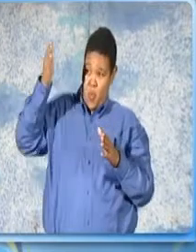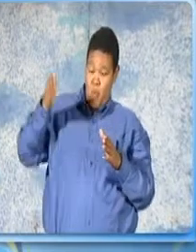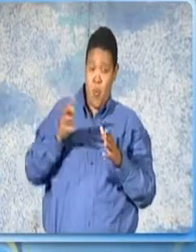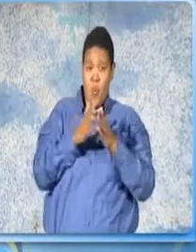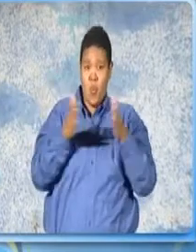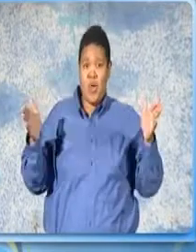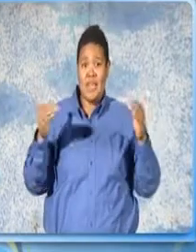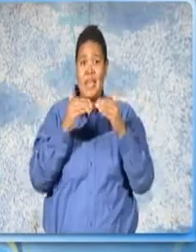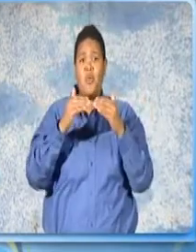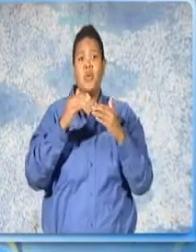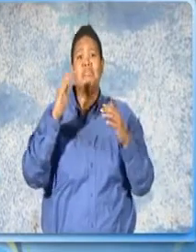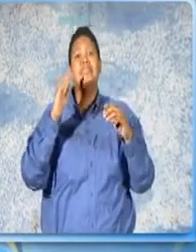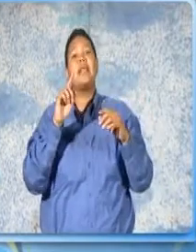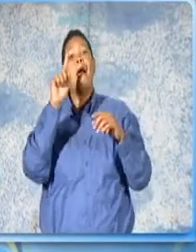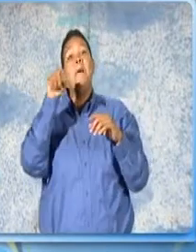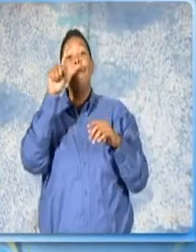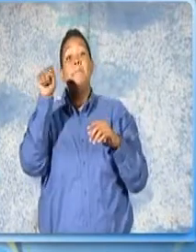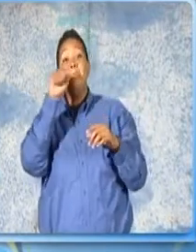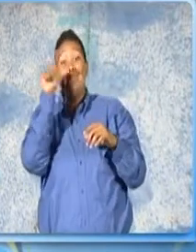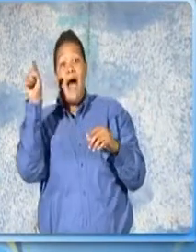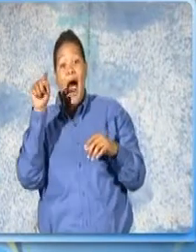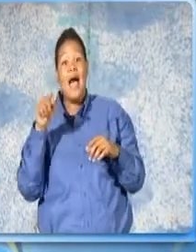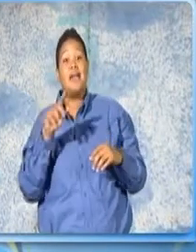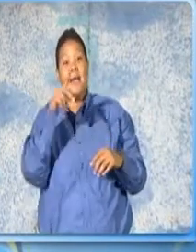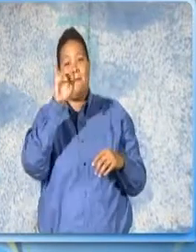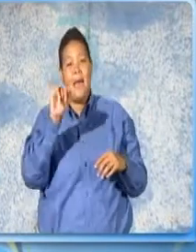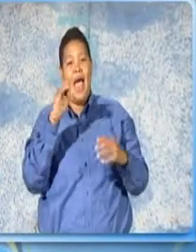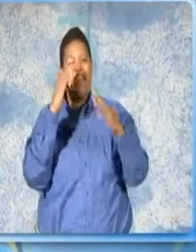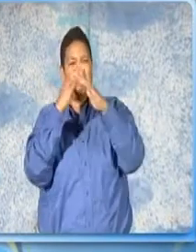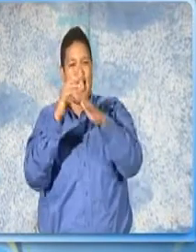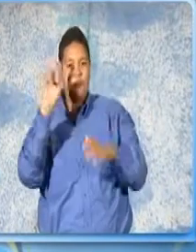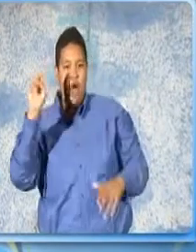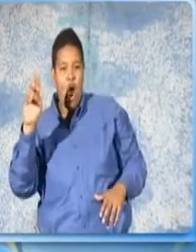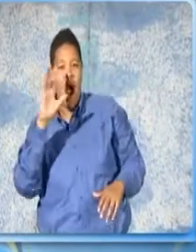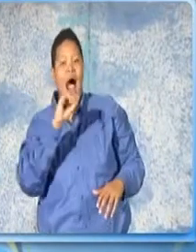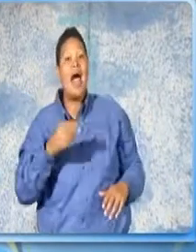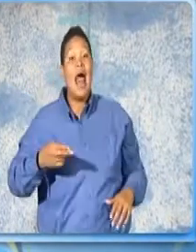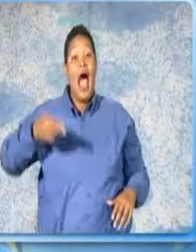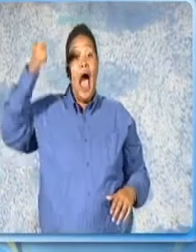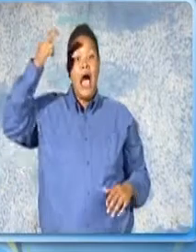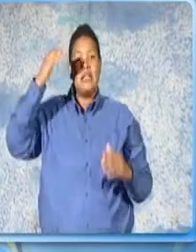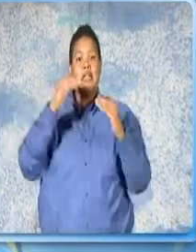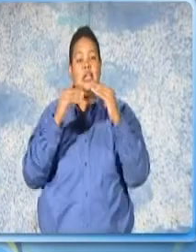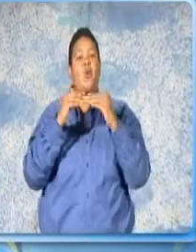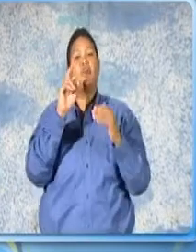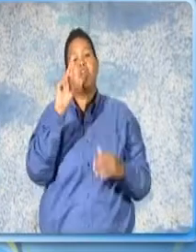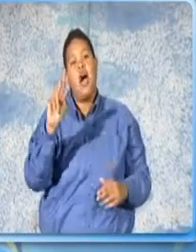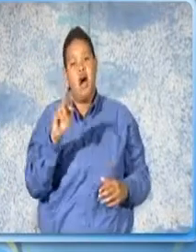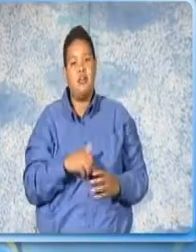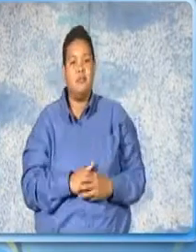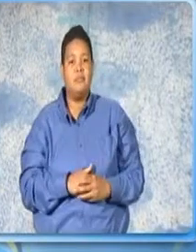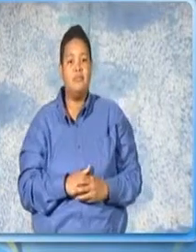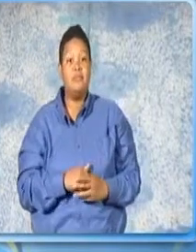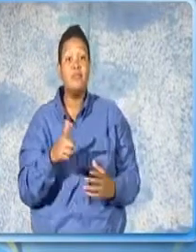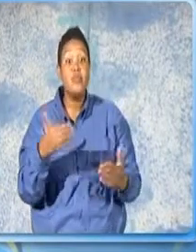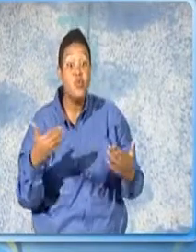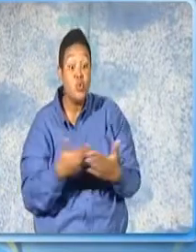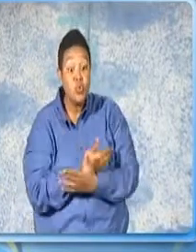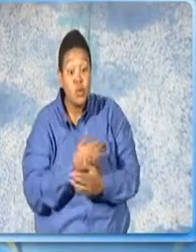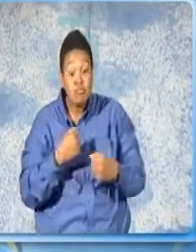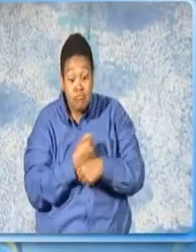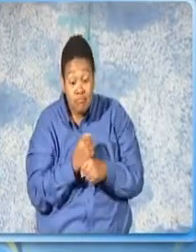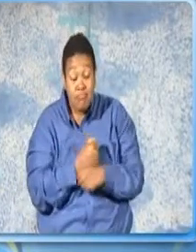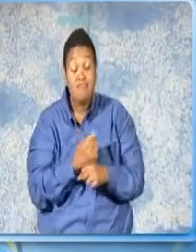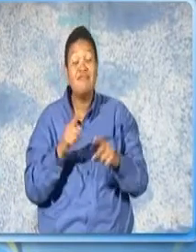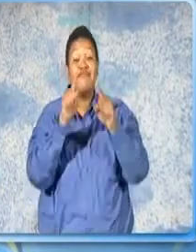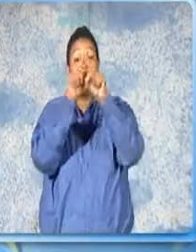and its height equal to r. As illustrated earlier, The width of this newly formed rectangle